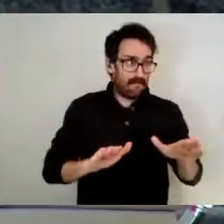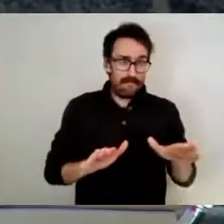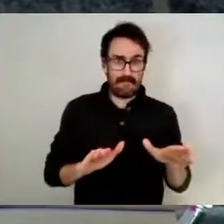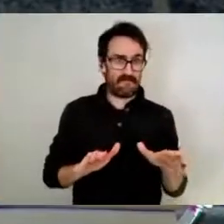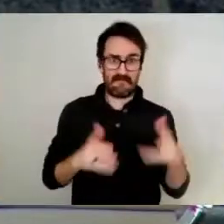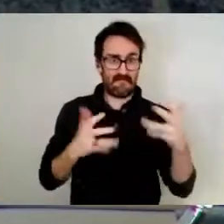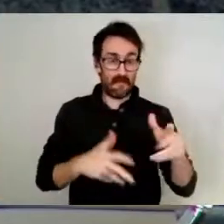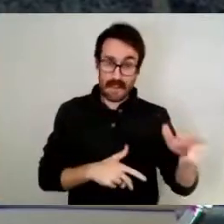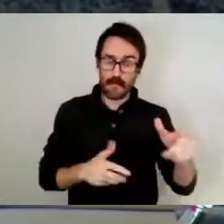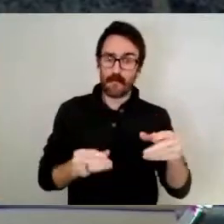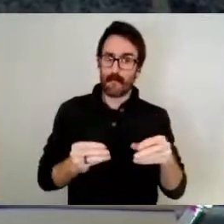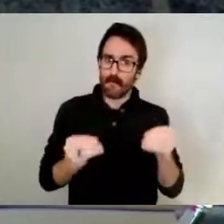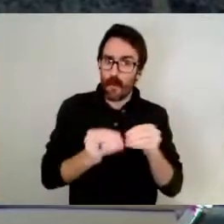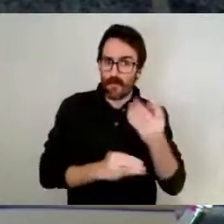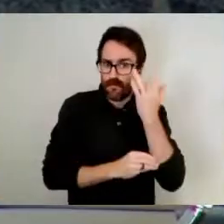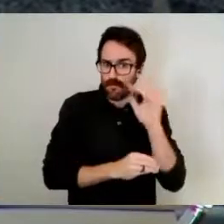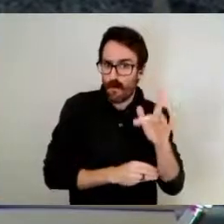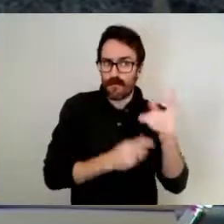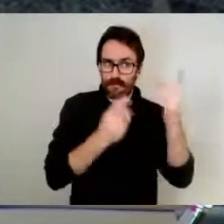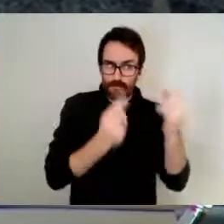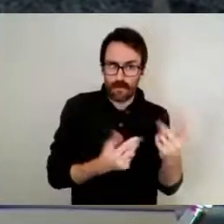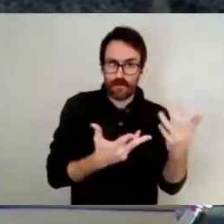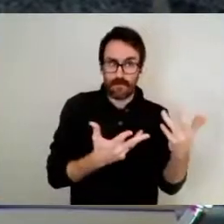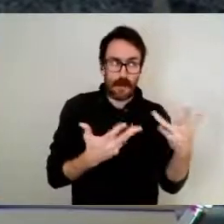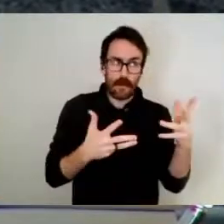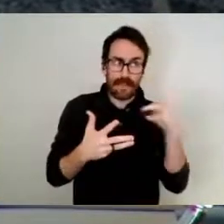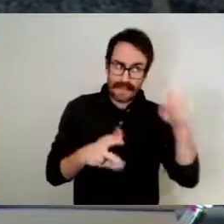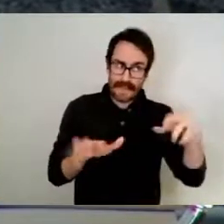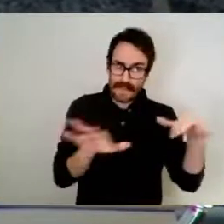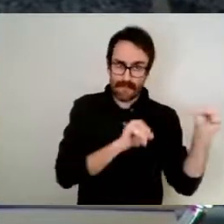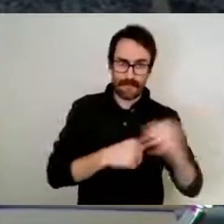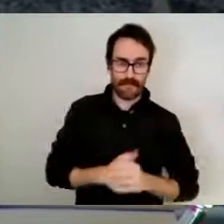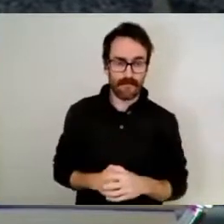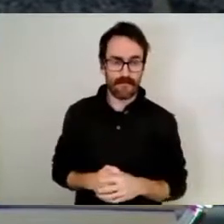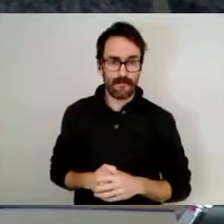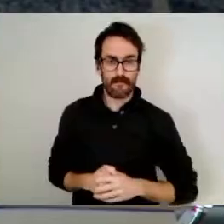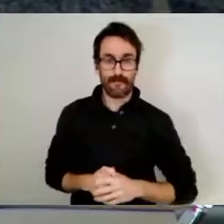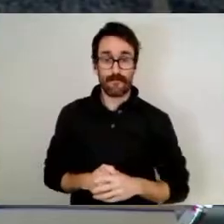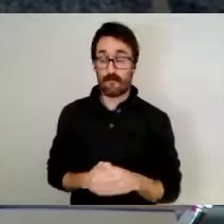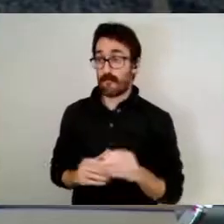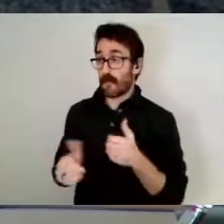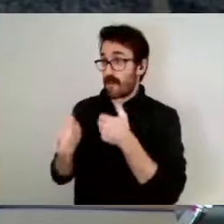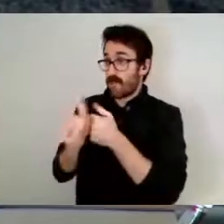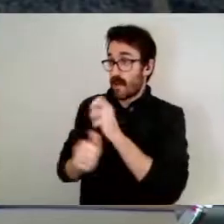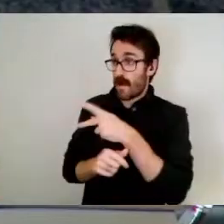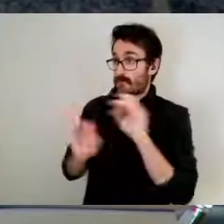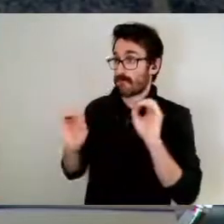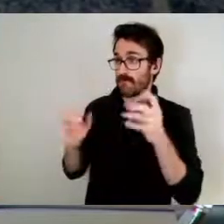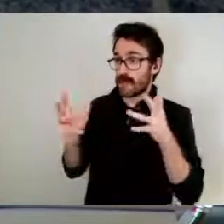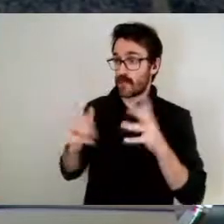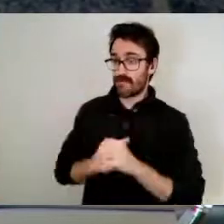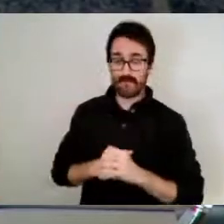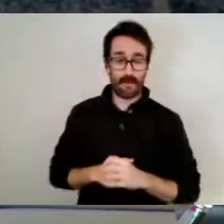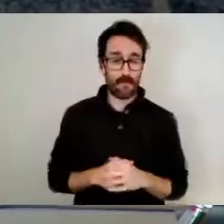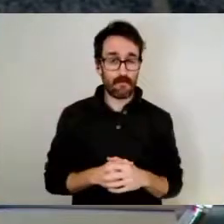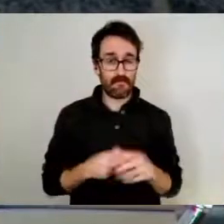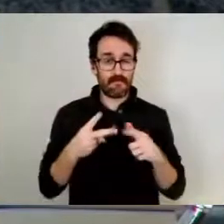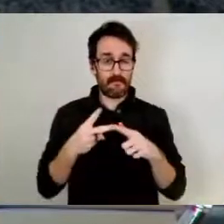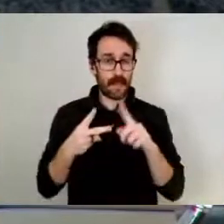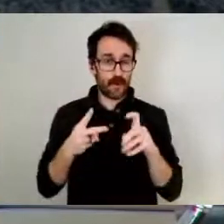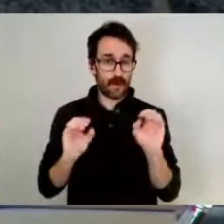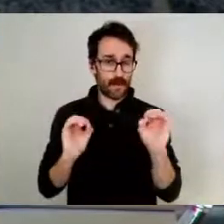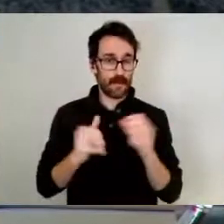staff. I'd have to think long and hard about sitting down with them because the behavior that they have shown towards our citizens does